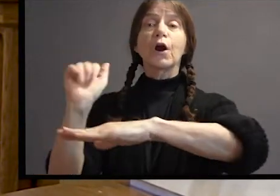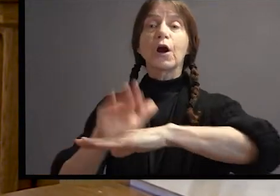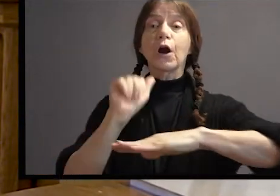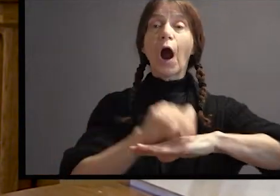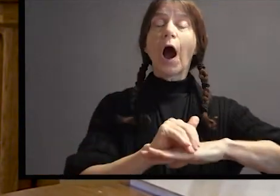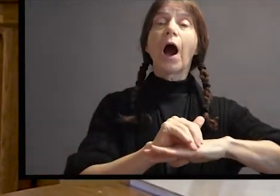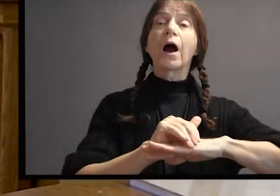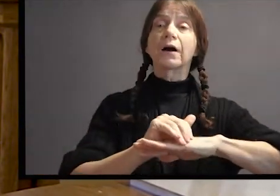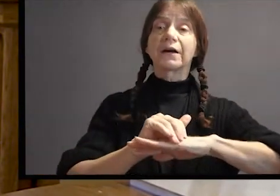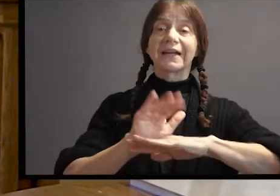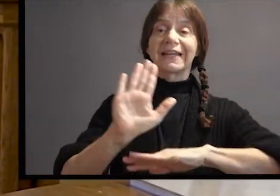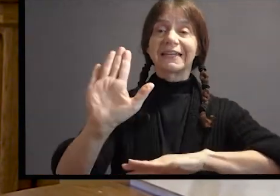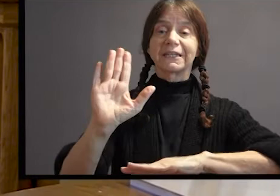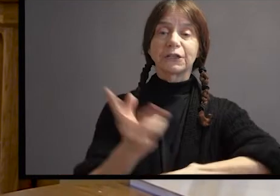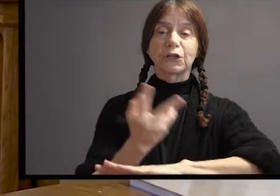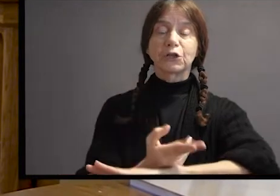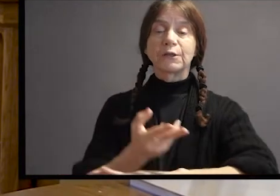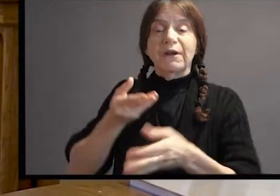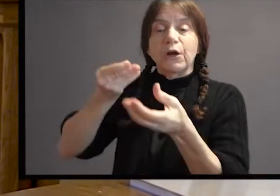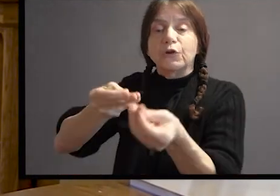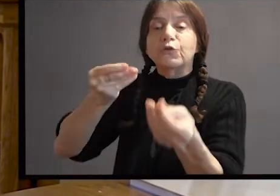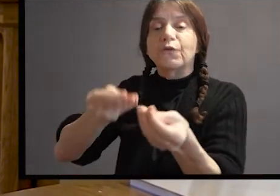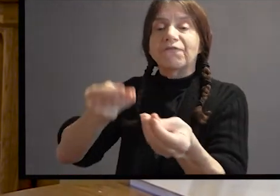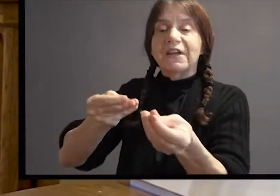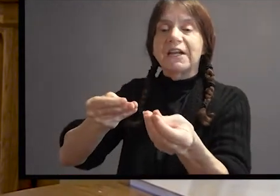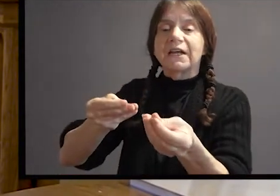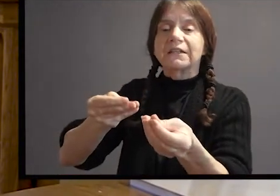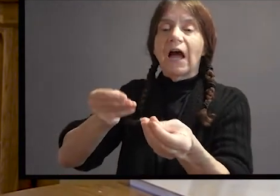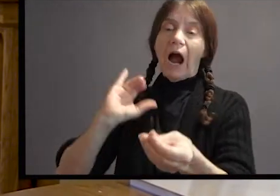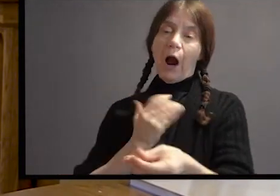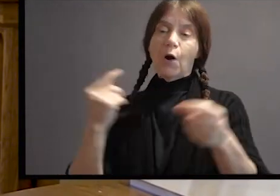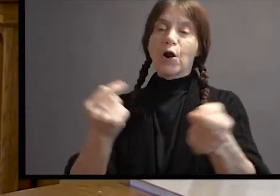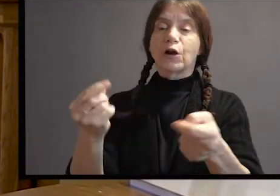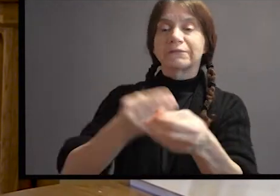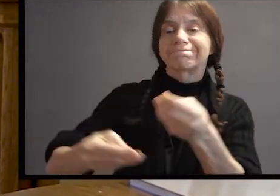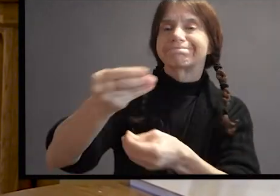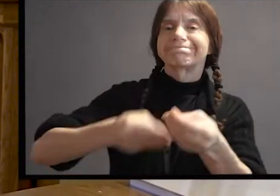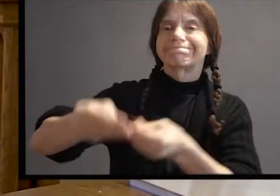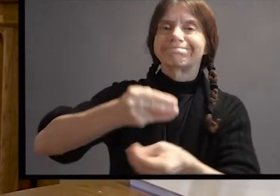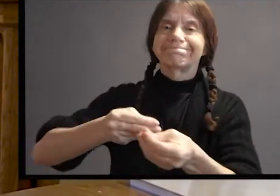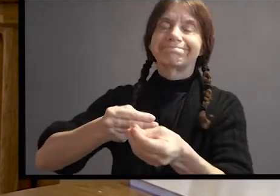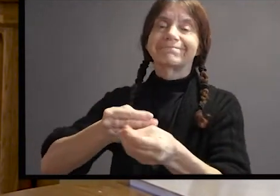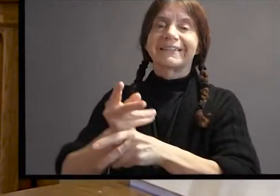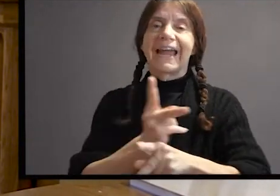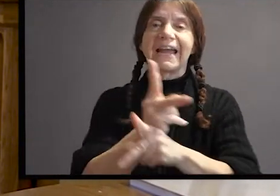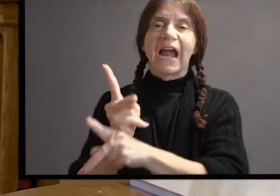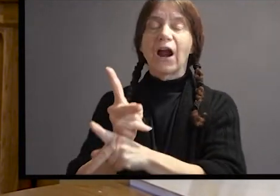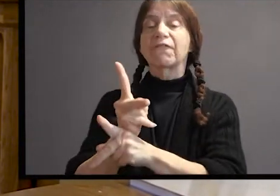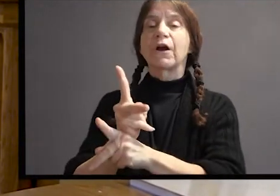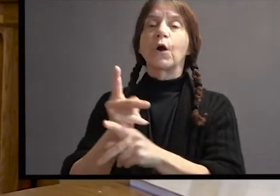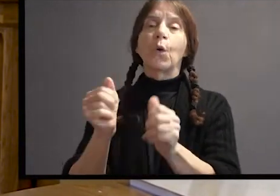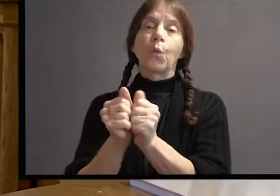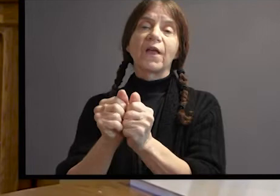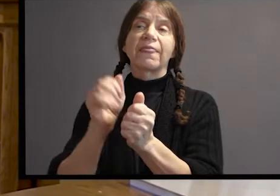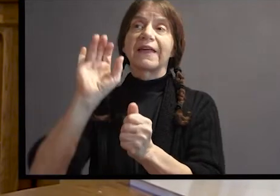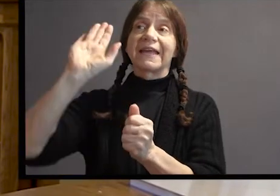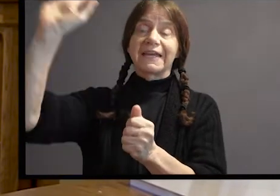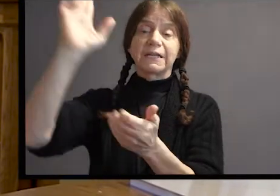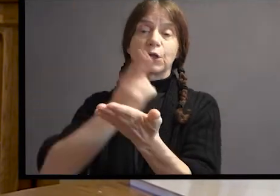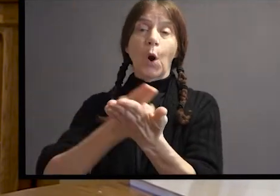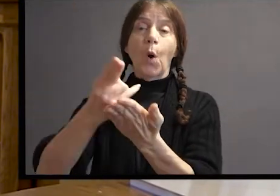to feed us, to bind up our wounds. And this he does with his holy word and